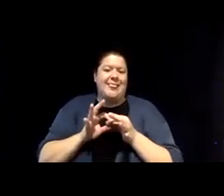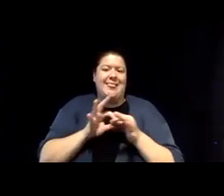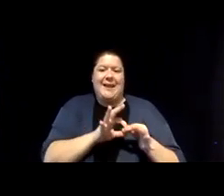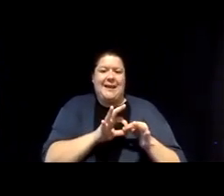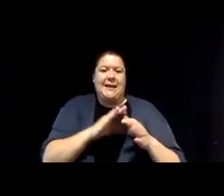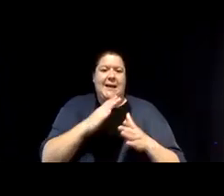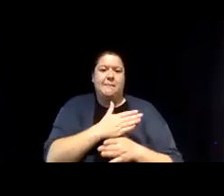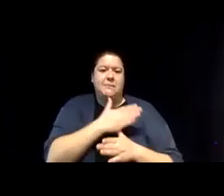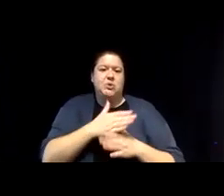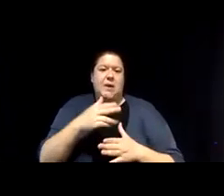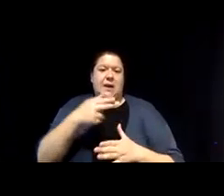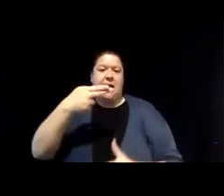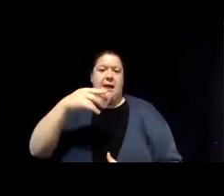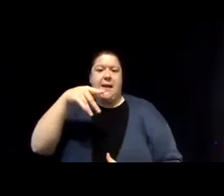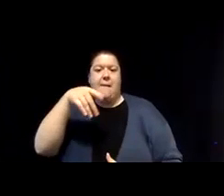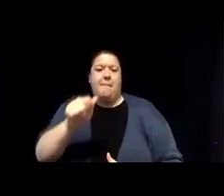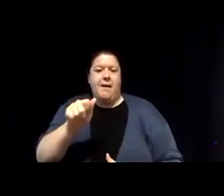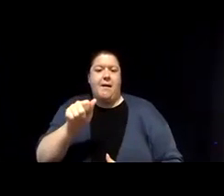the HIPAA,